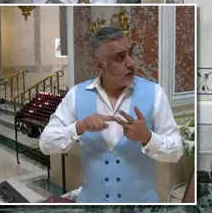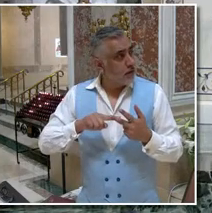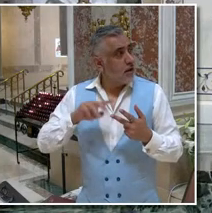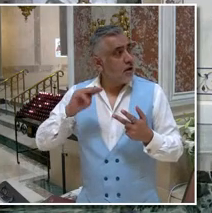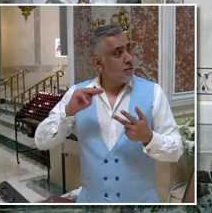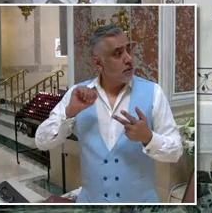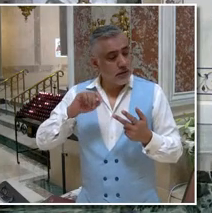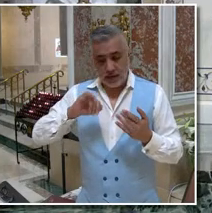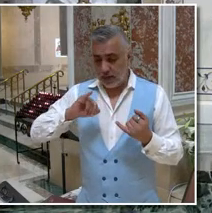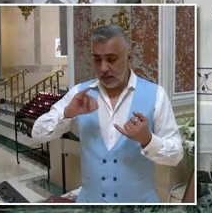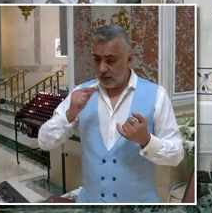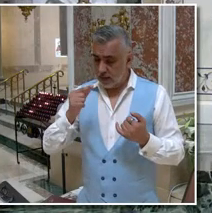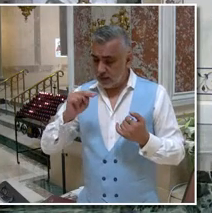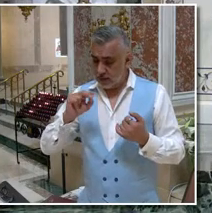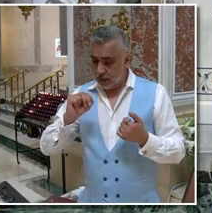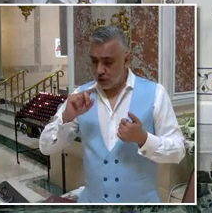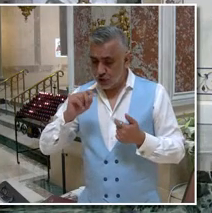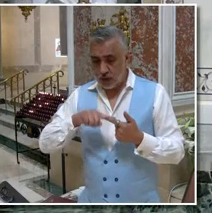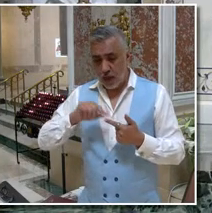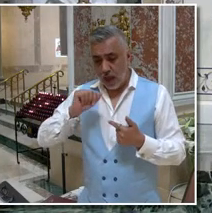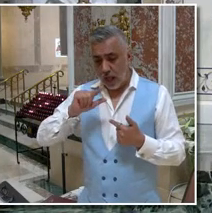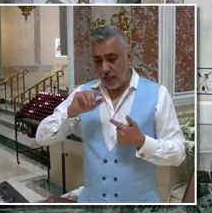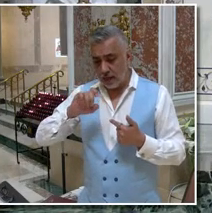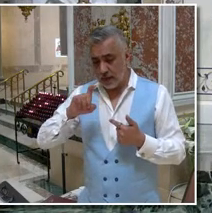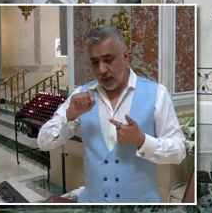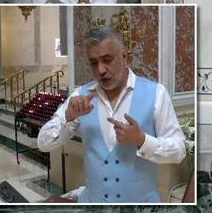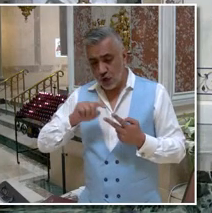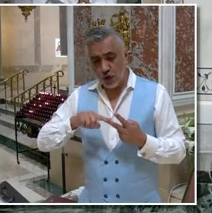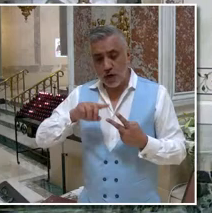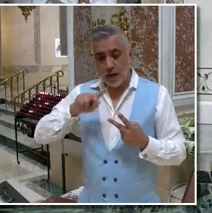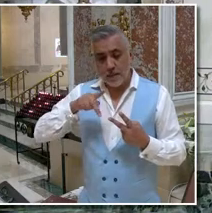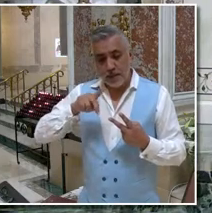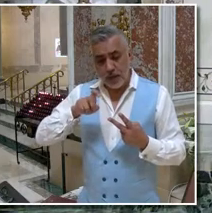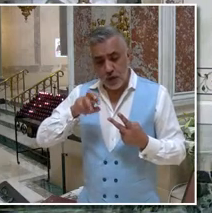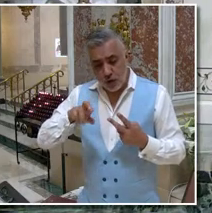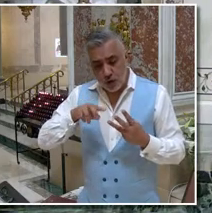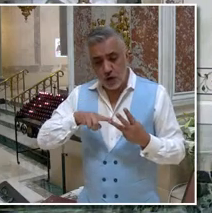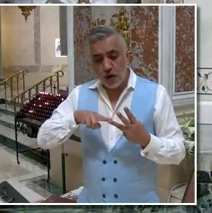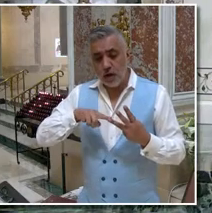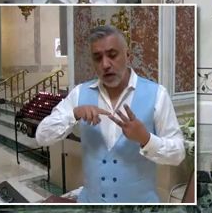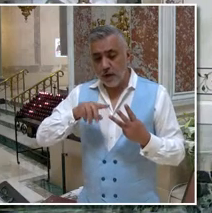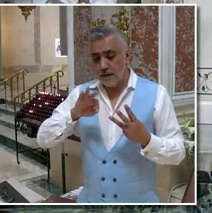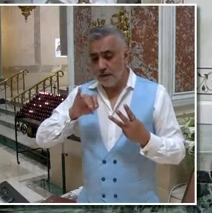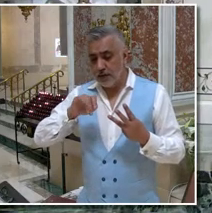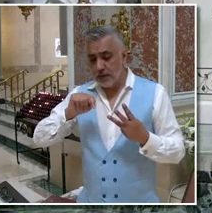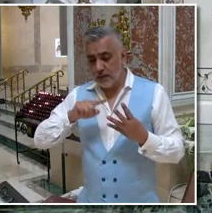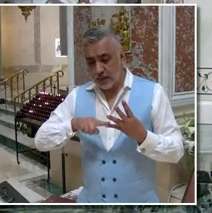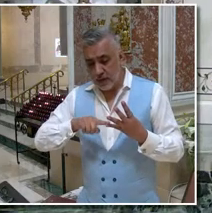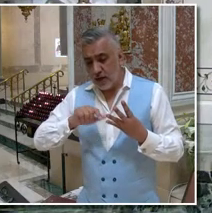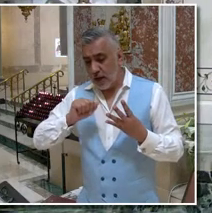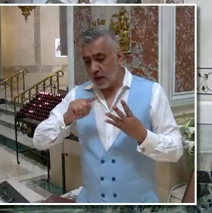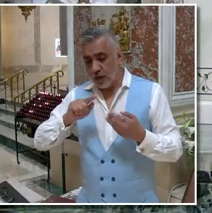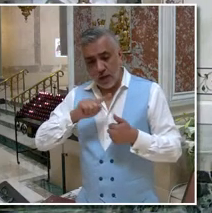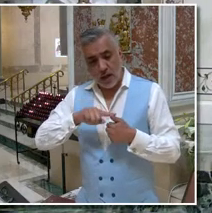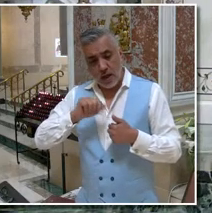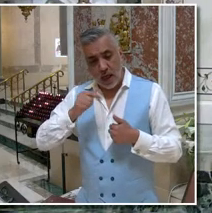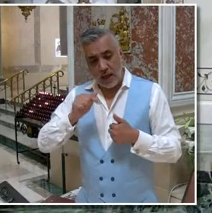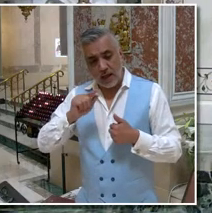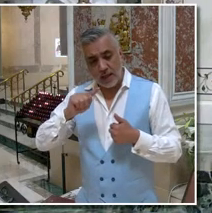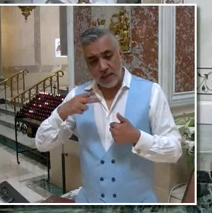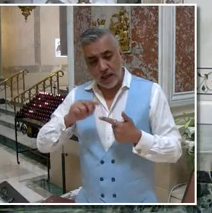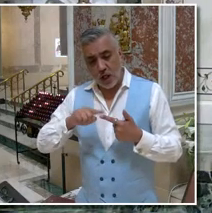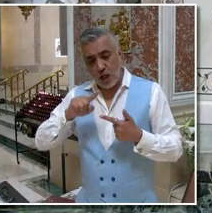Barnabas, Ignatius, Alexander, Marcellinus, Peter, Felicity, Perpetua, Agatha,